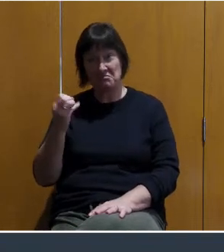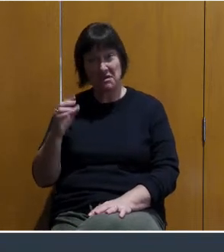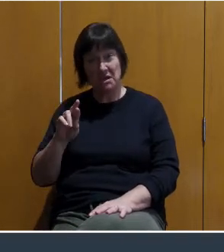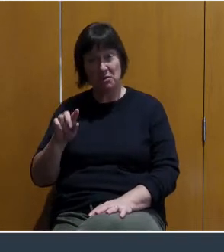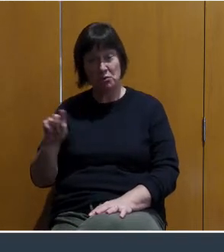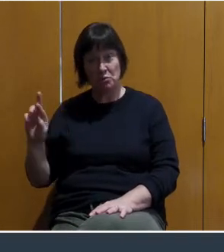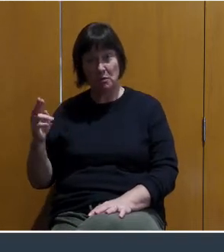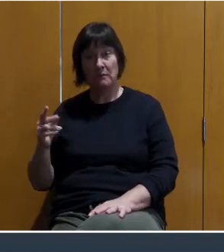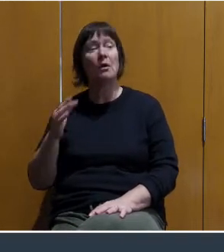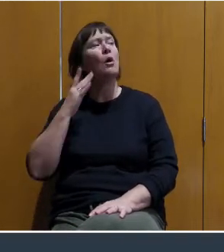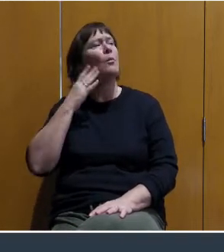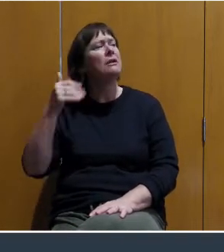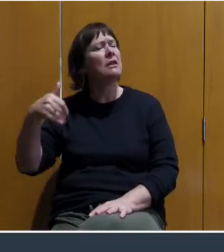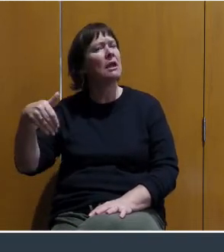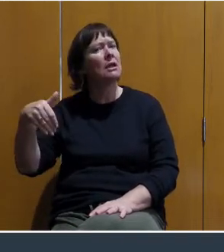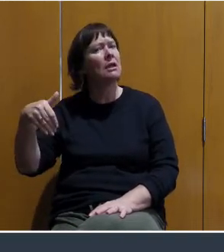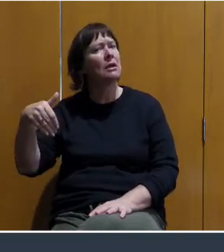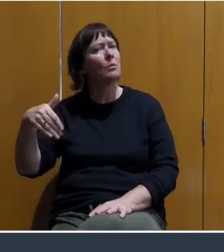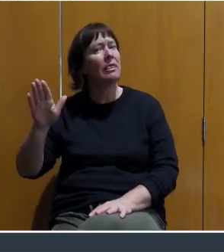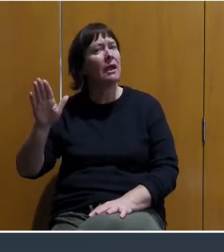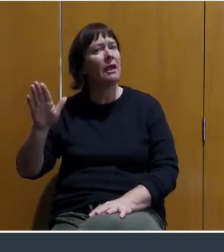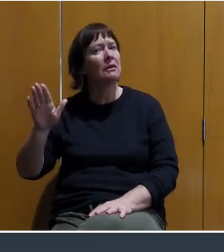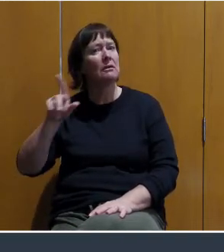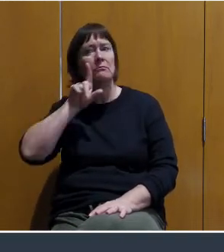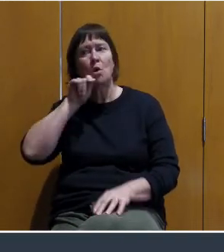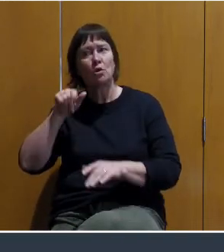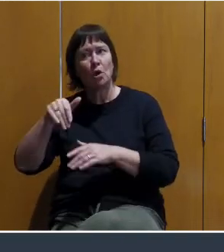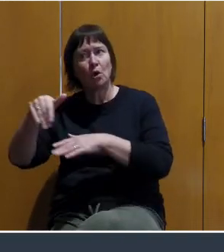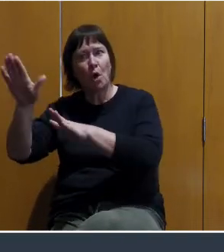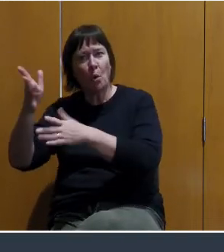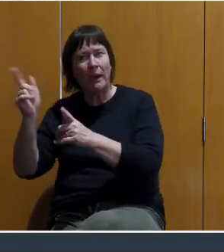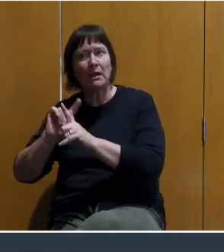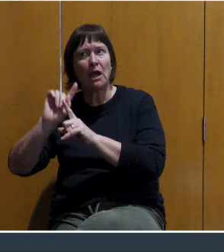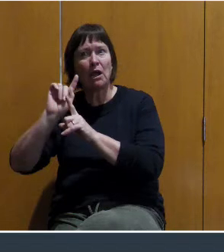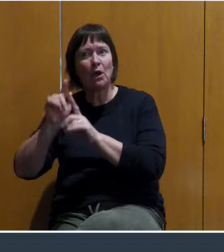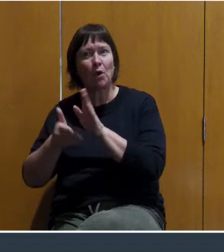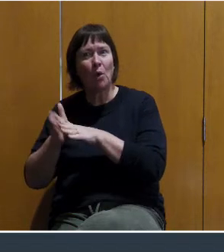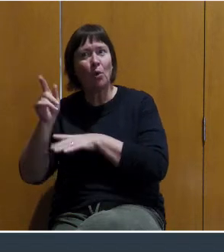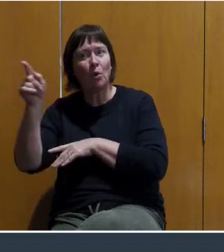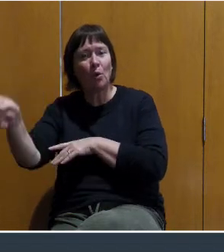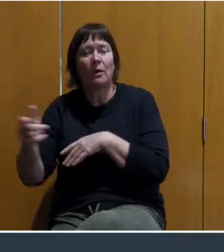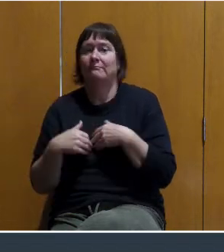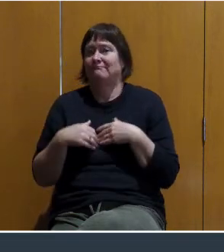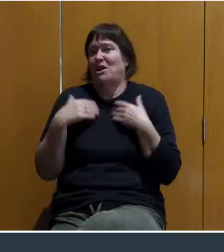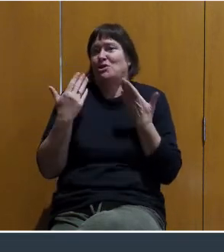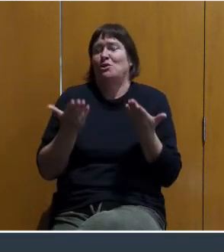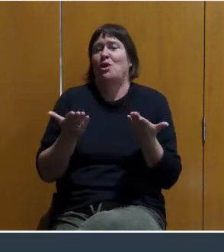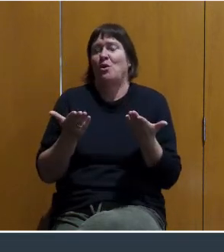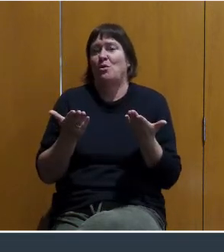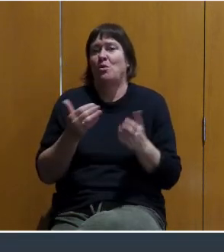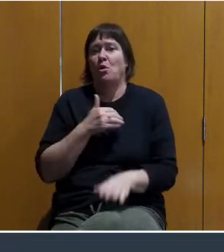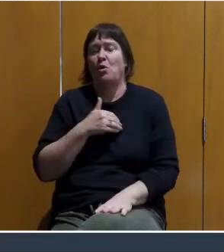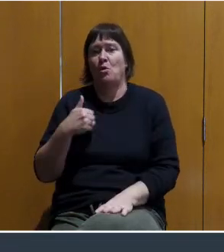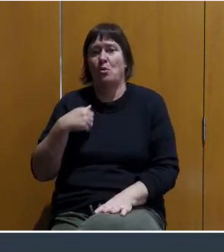Thanks. And where do they go when they fly away? I wouldn't have a clue, but I presume the early